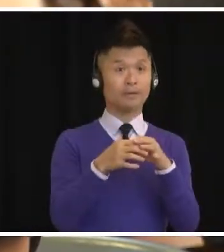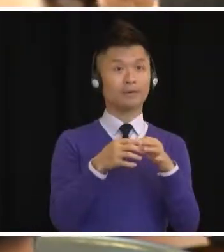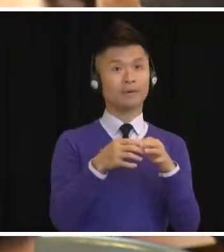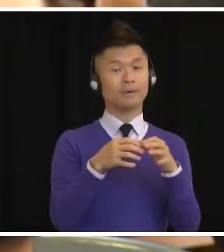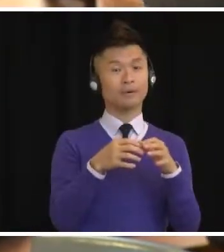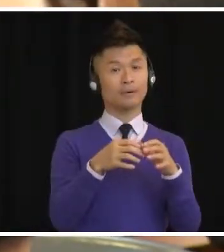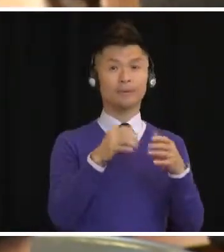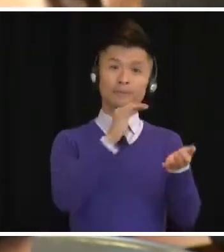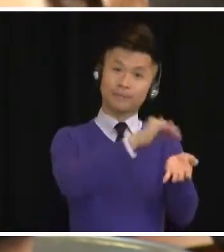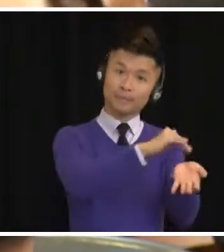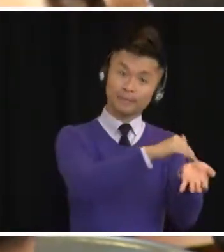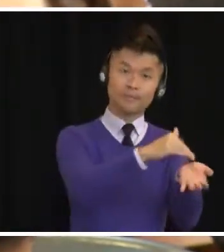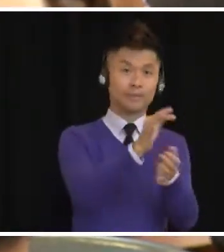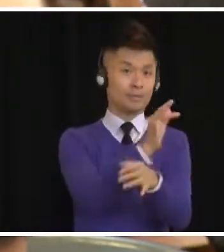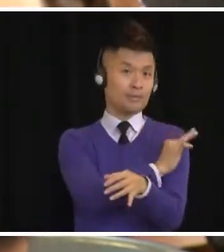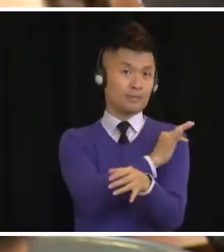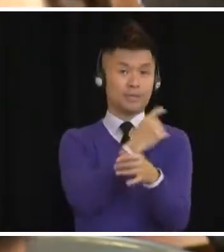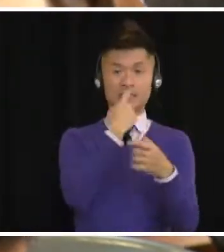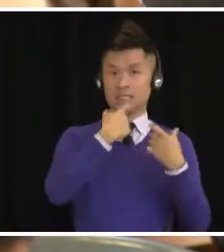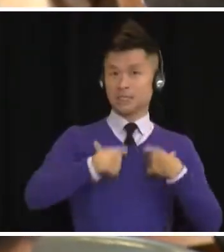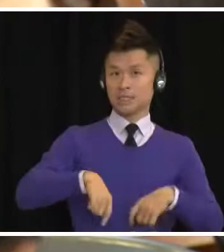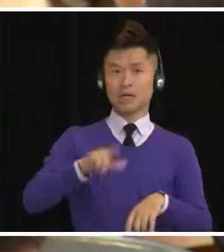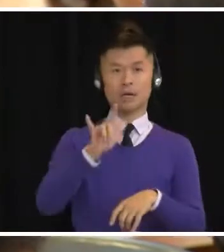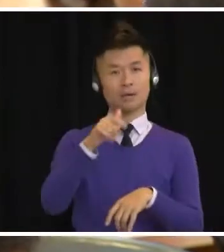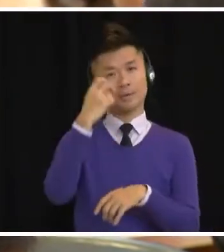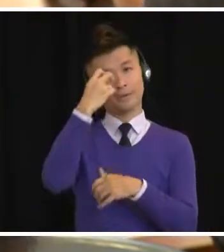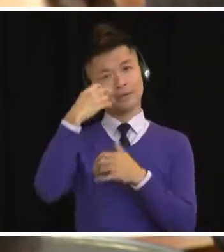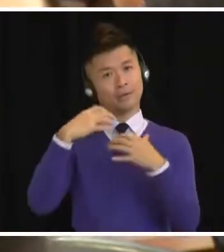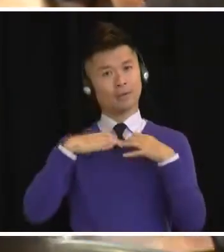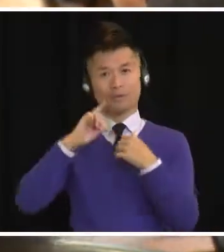that all those involved in